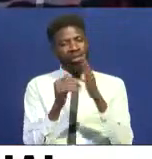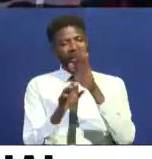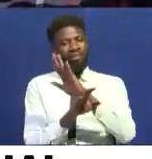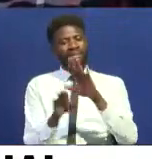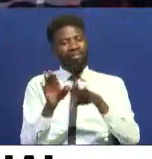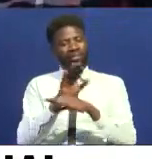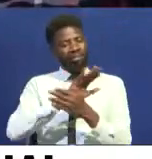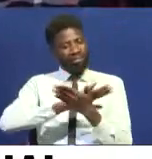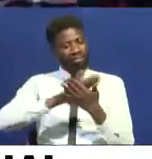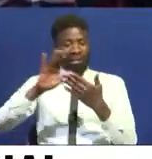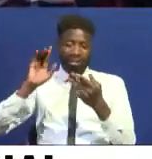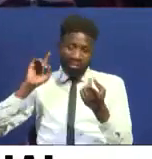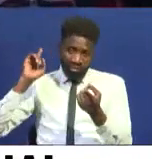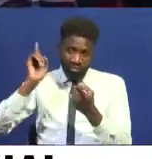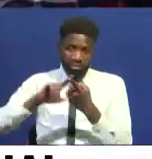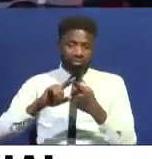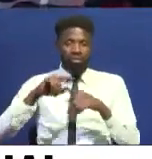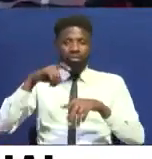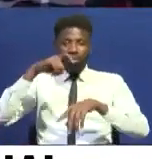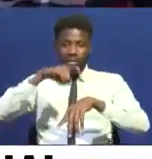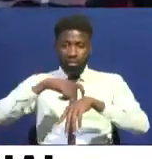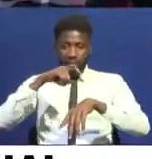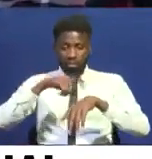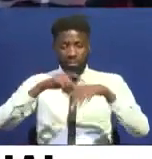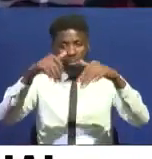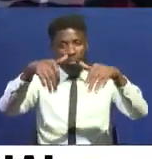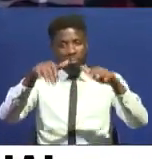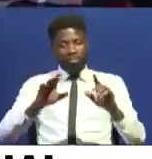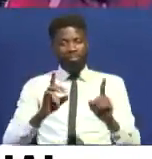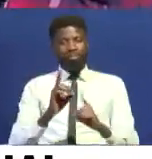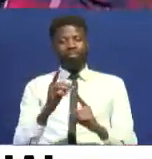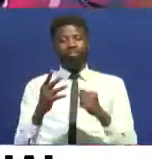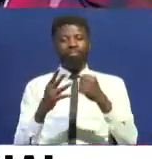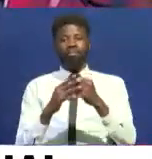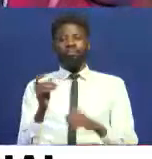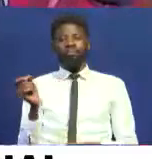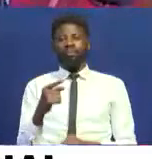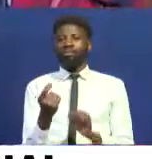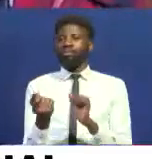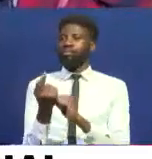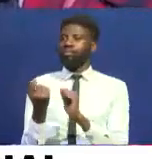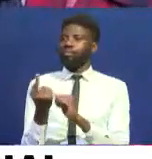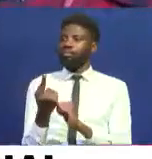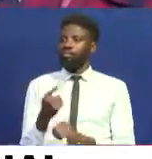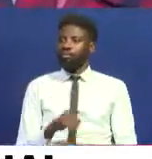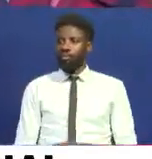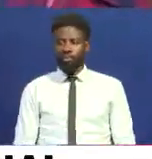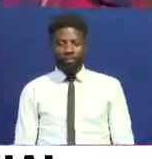until the body is laid to rest on the 9th of November.